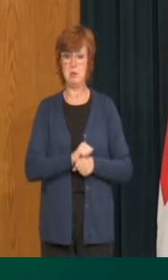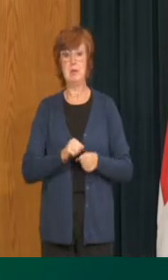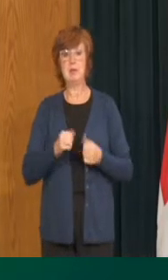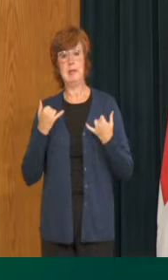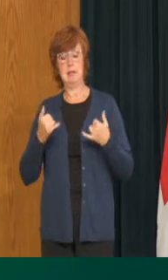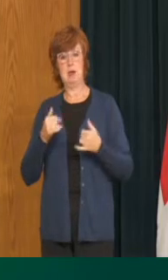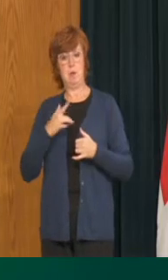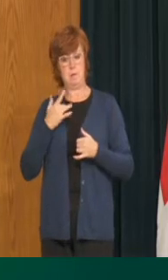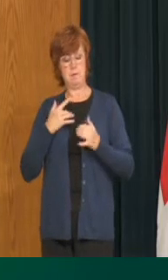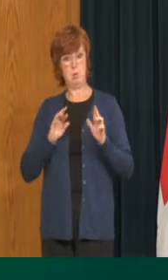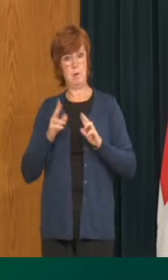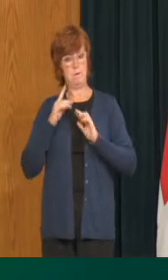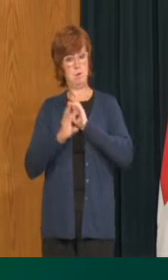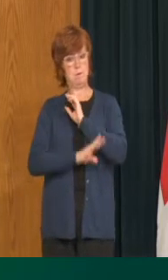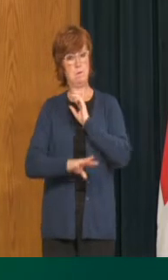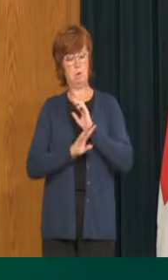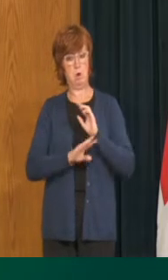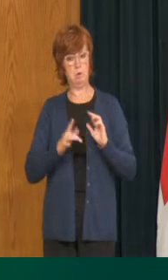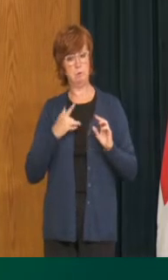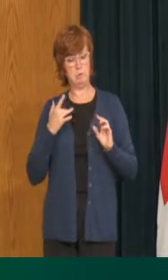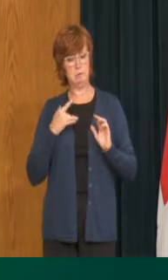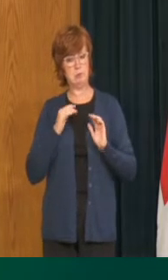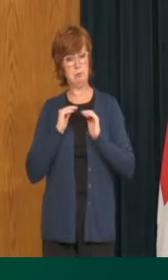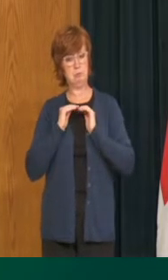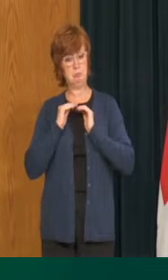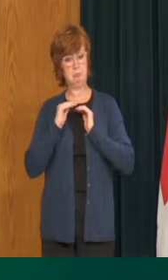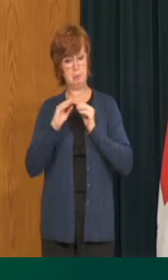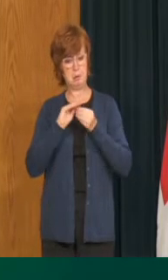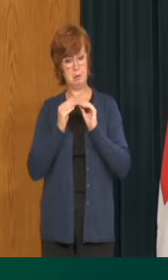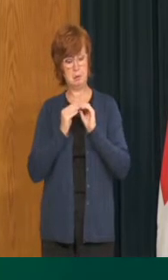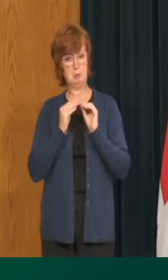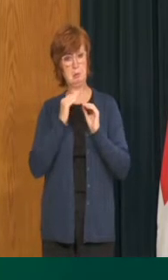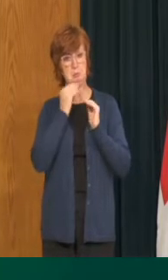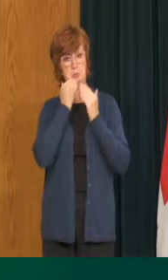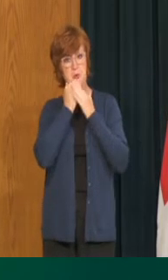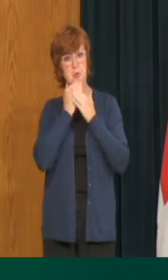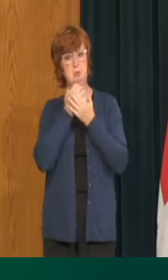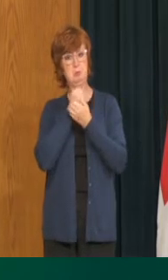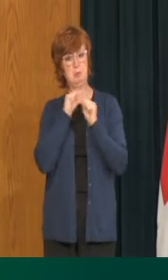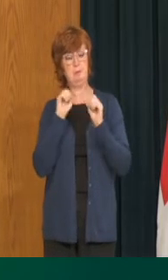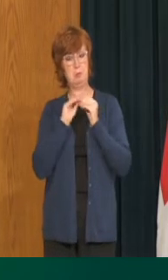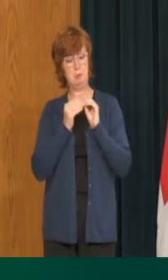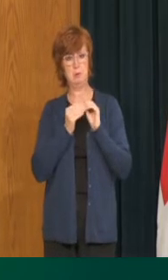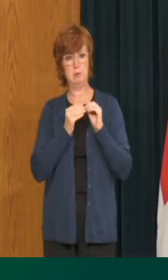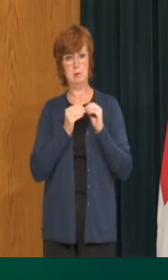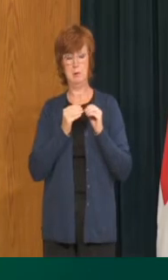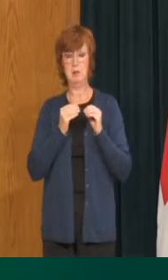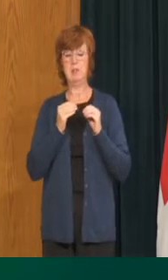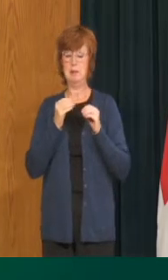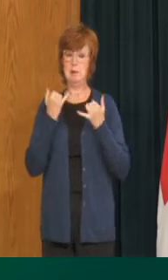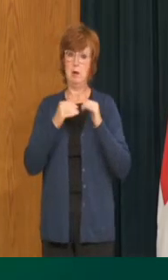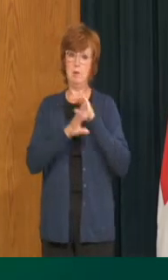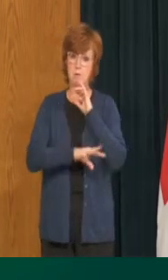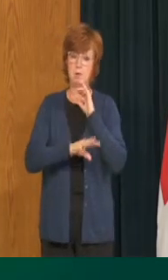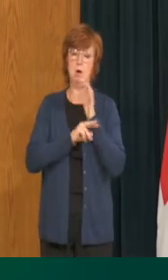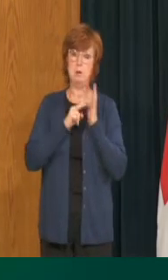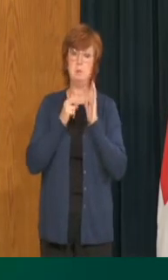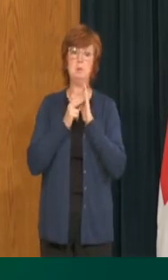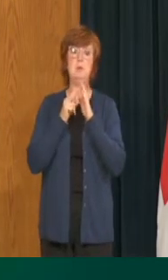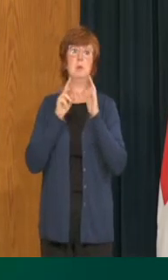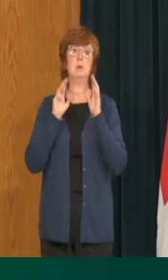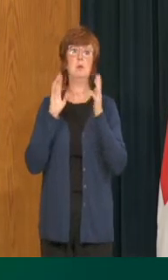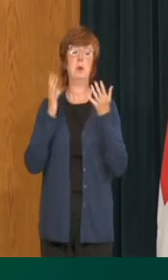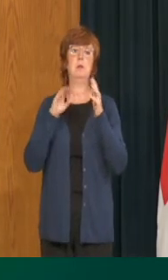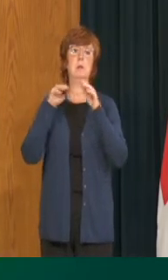fall, as we head indoors more, as our children head back to school. And this is a good time for each of